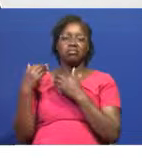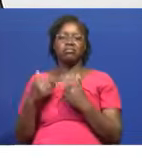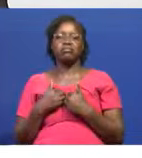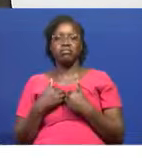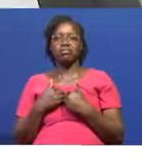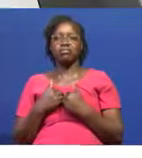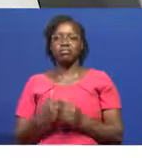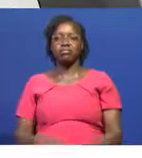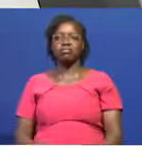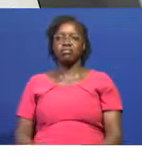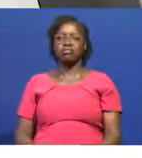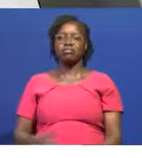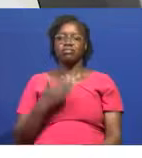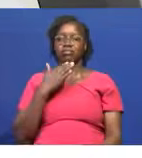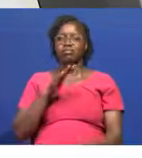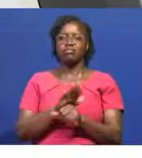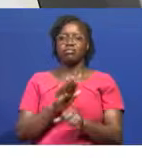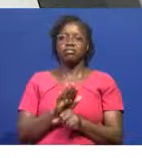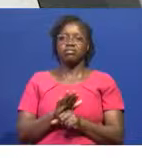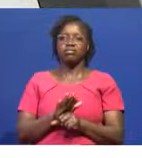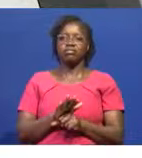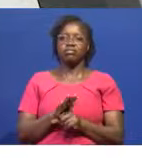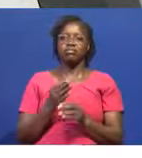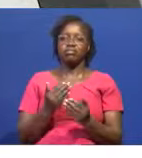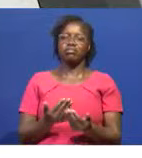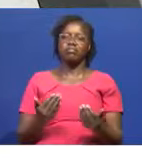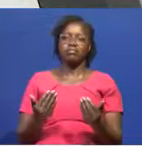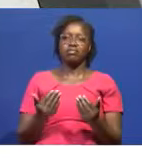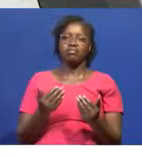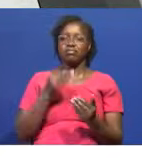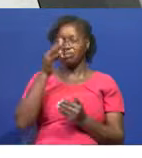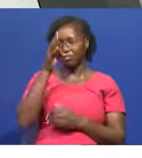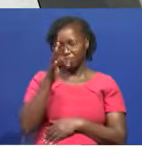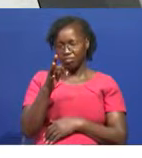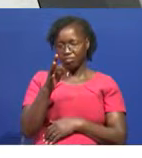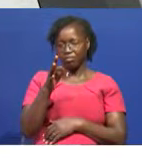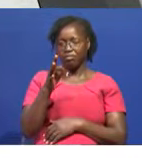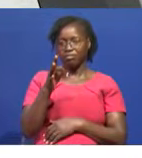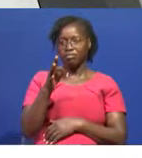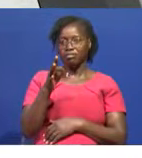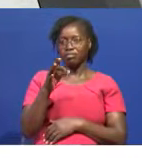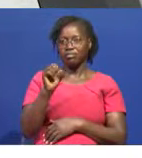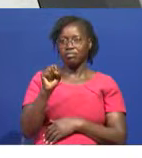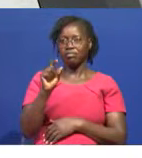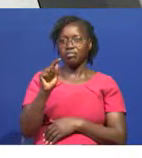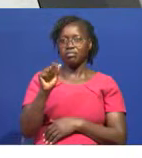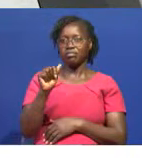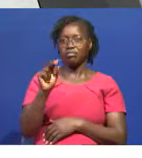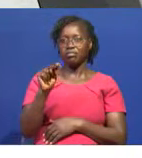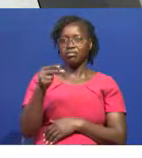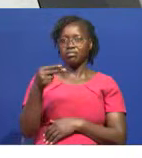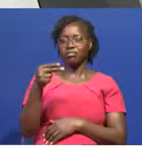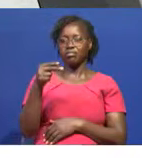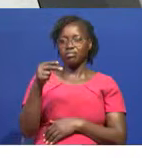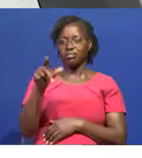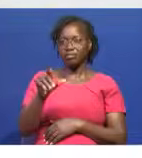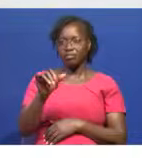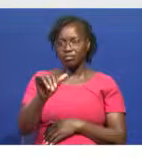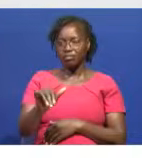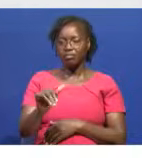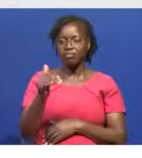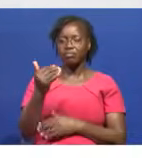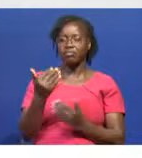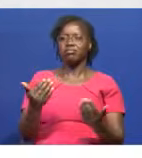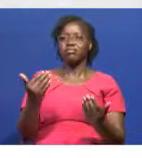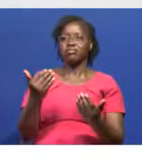responsibility. Thank you so much, Stanley. Thank you so much. Like they say, our children, our future. That was Stanley Harry, Children's Officer at